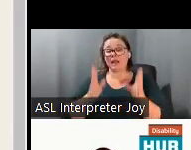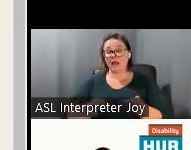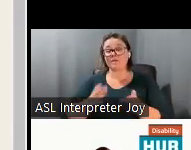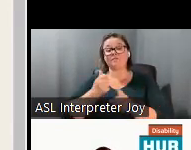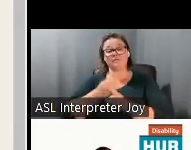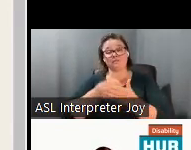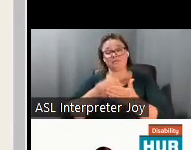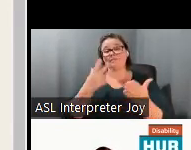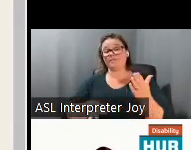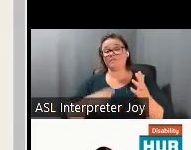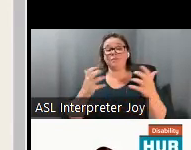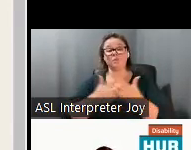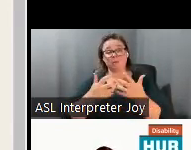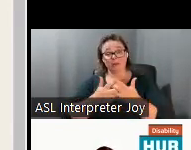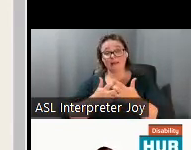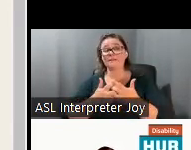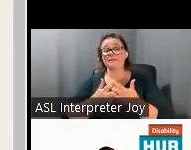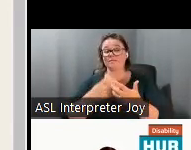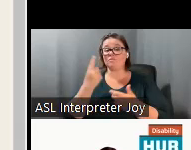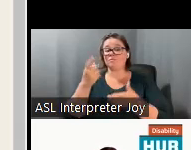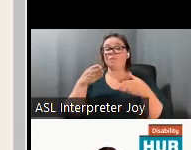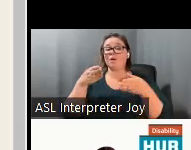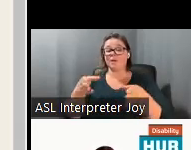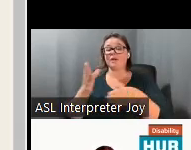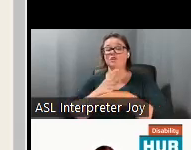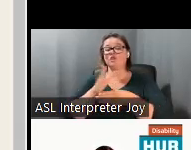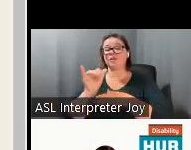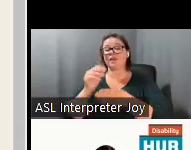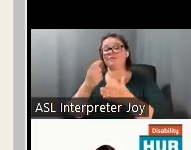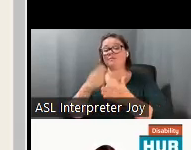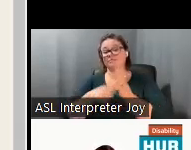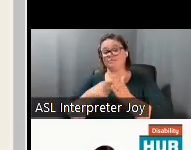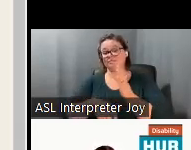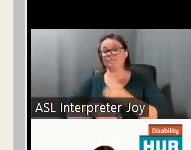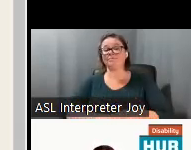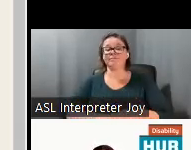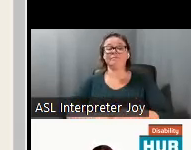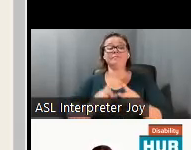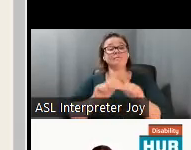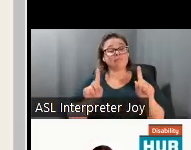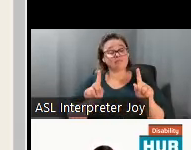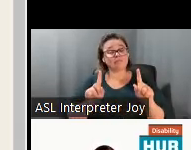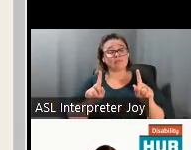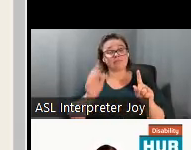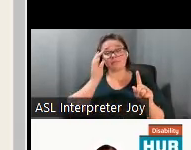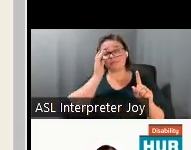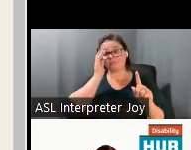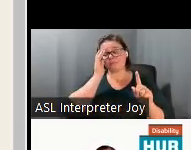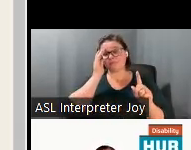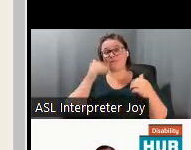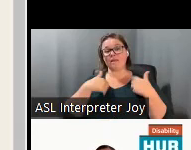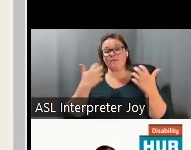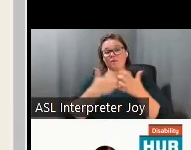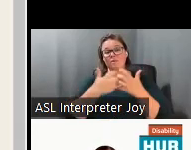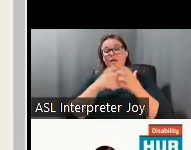expensive. Roommates is one way to share that expense. But having roommates can be